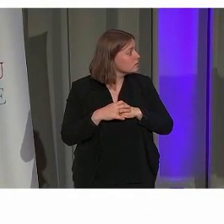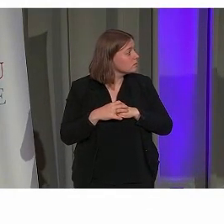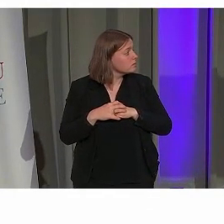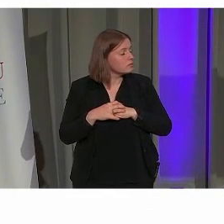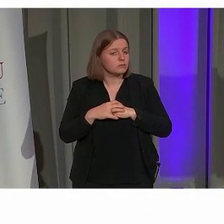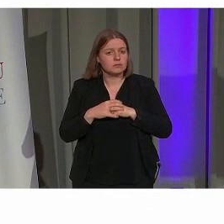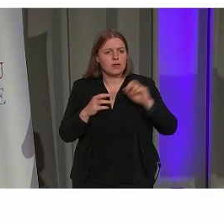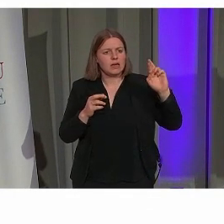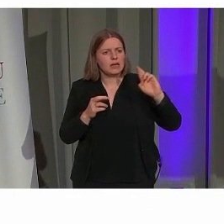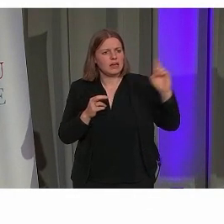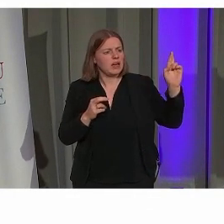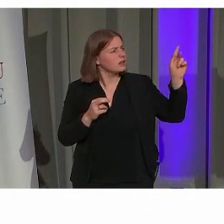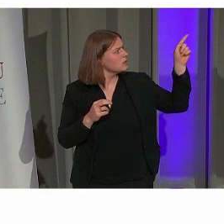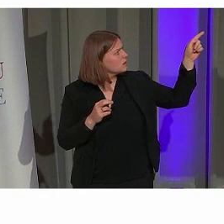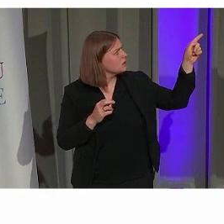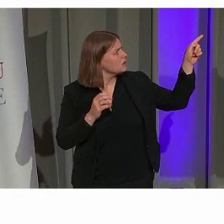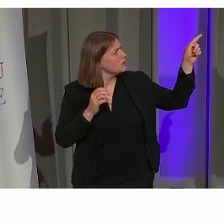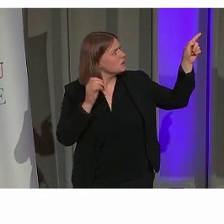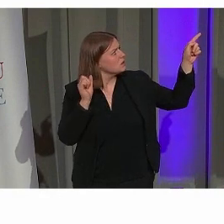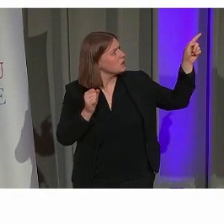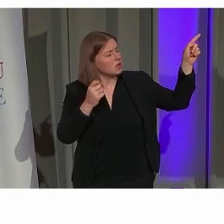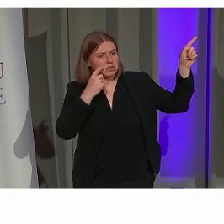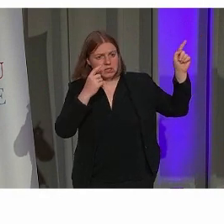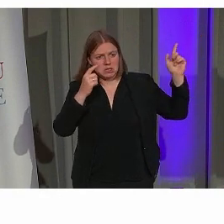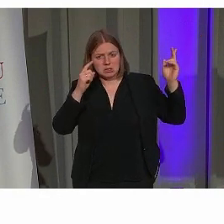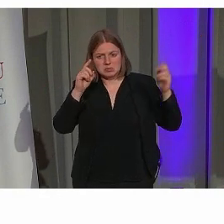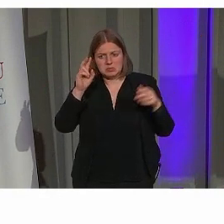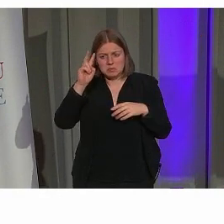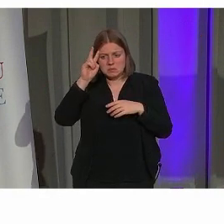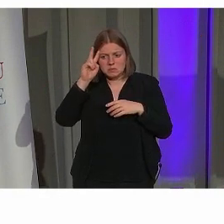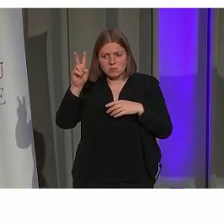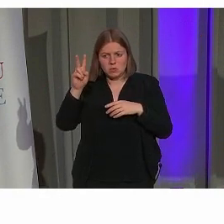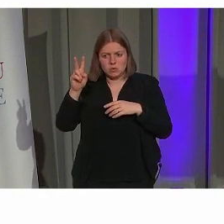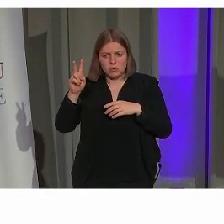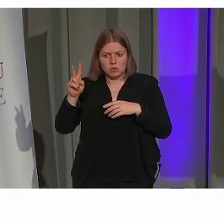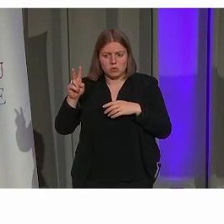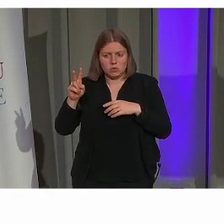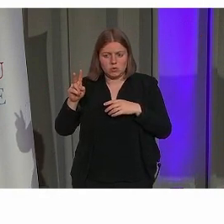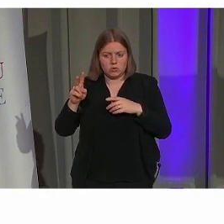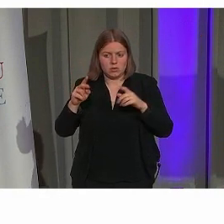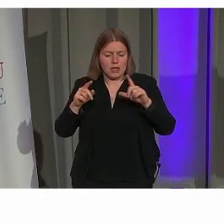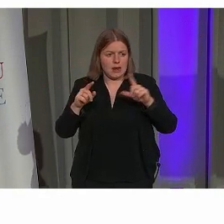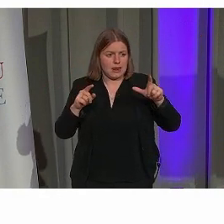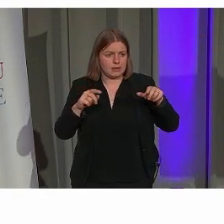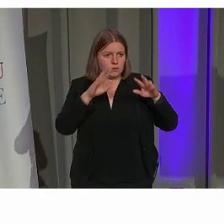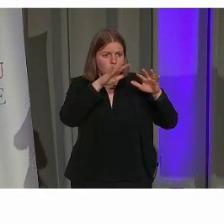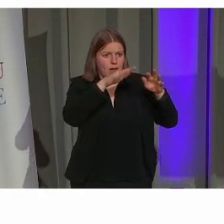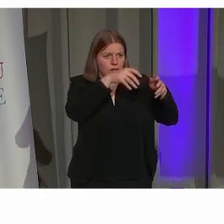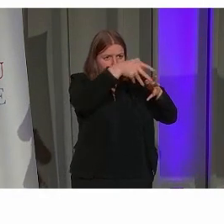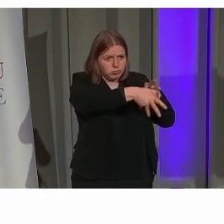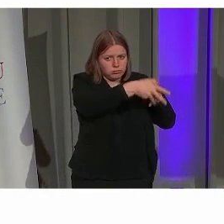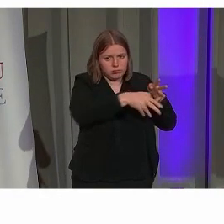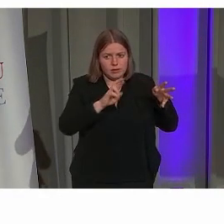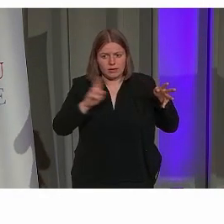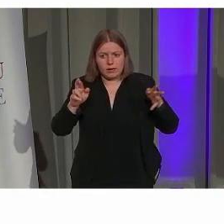right side an example of a guidance element with the base.